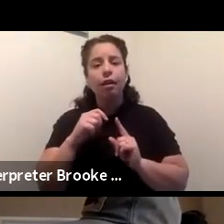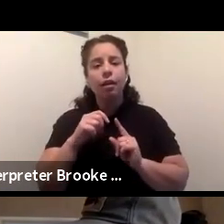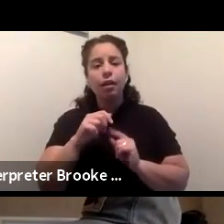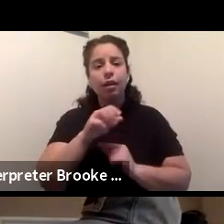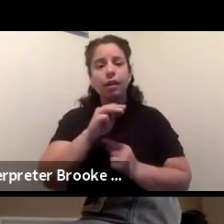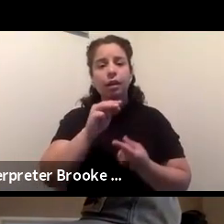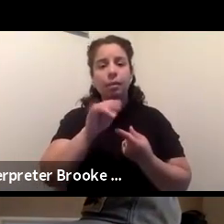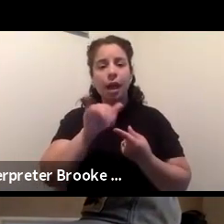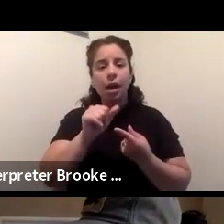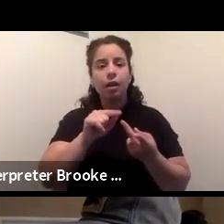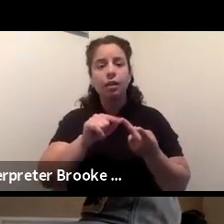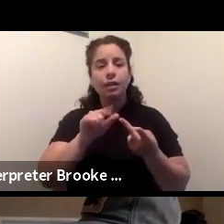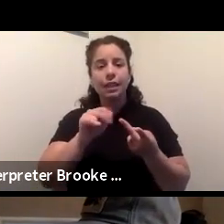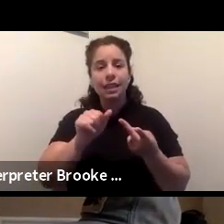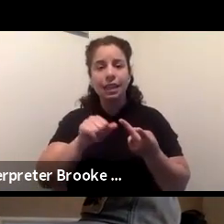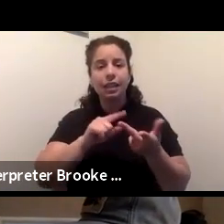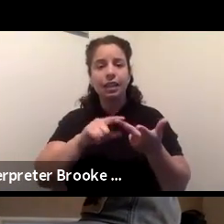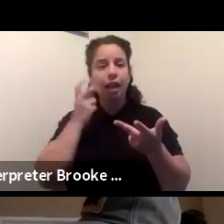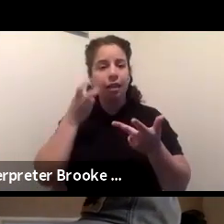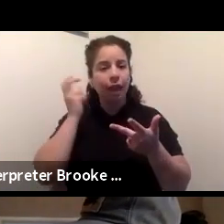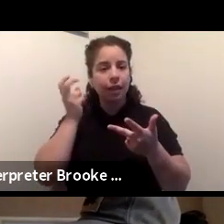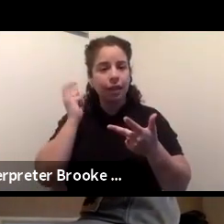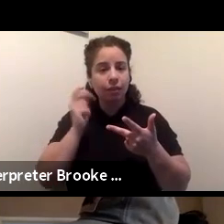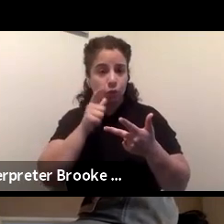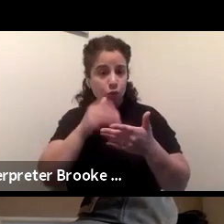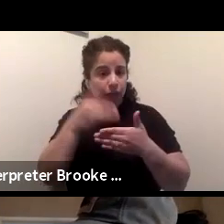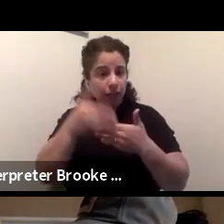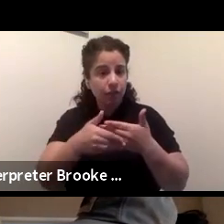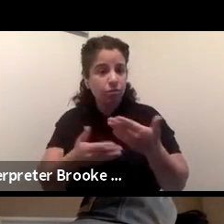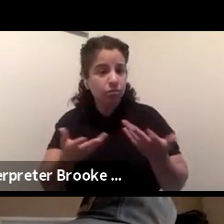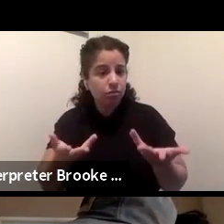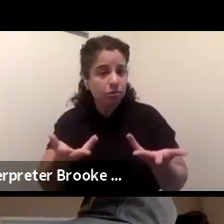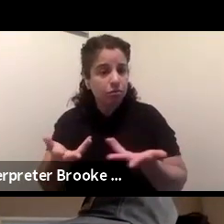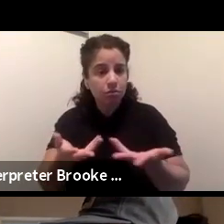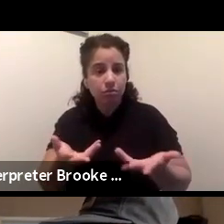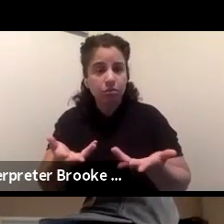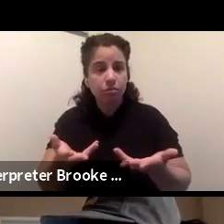Andrea, Landon. Who'd like to go next?